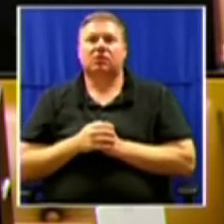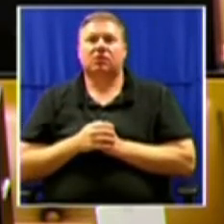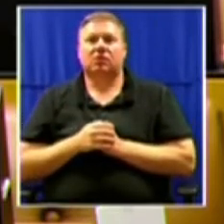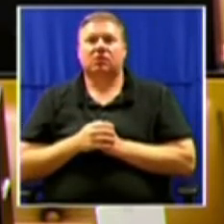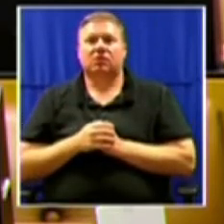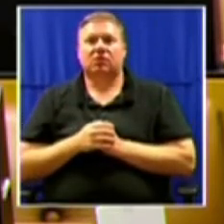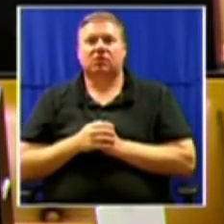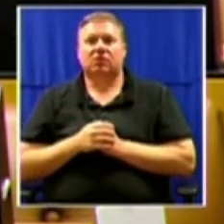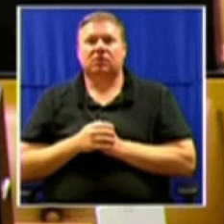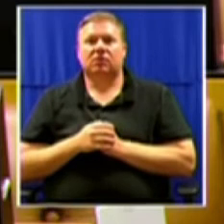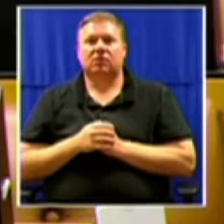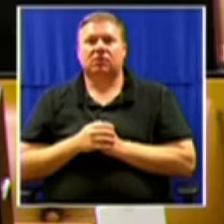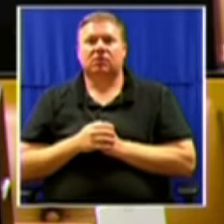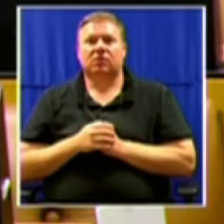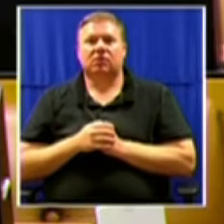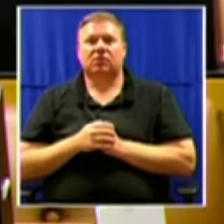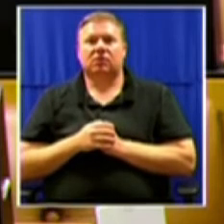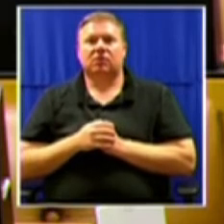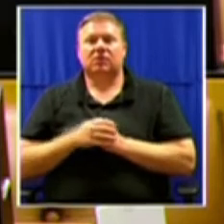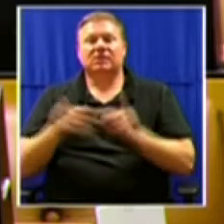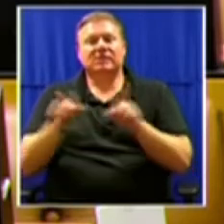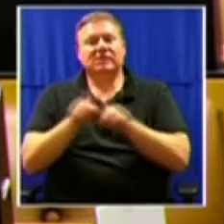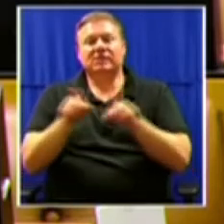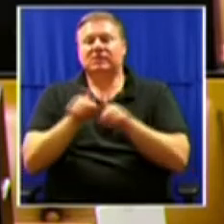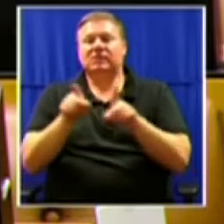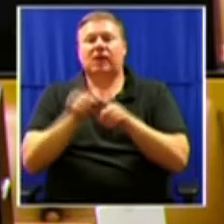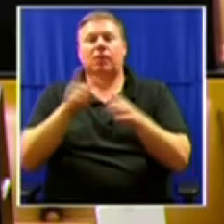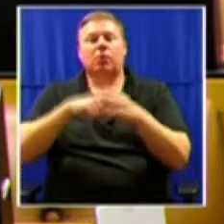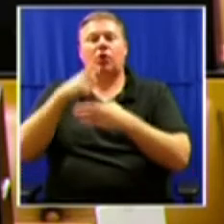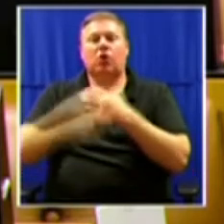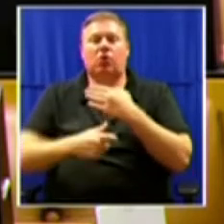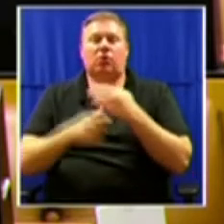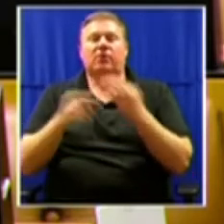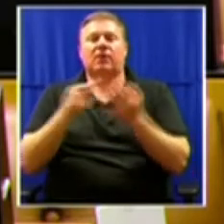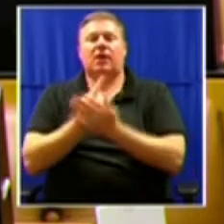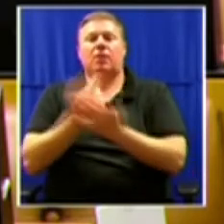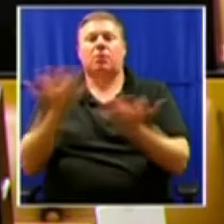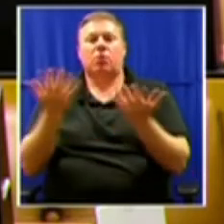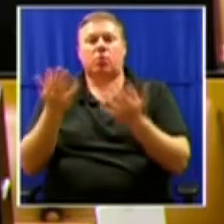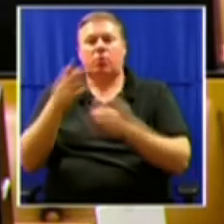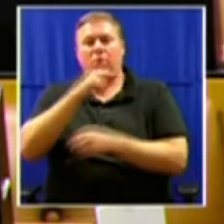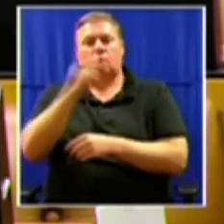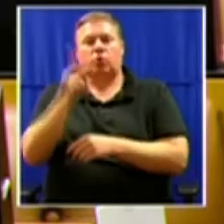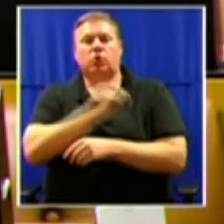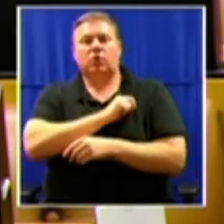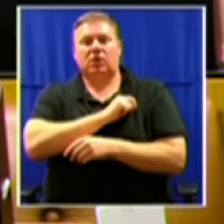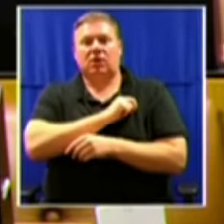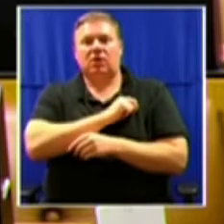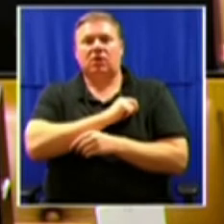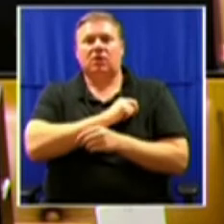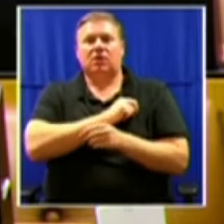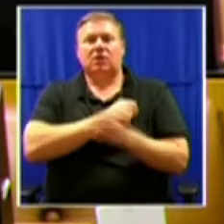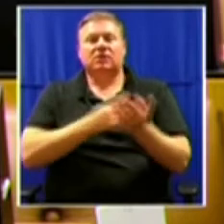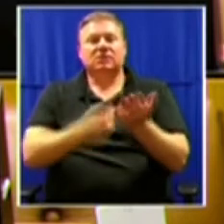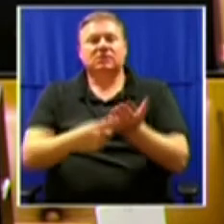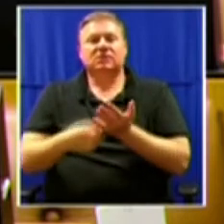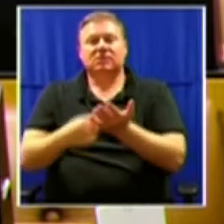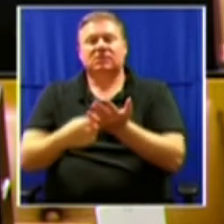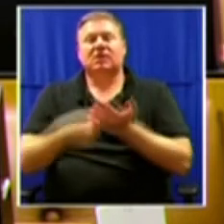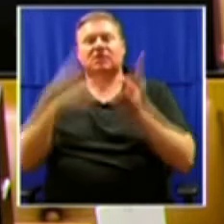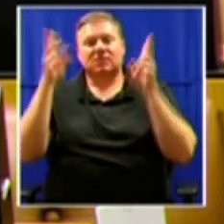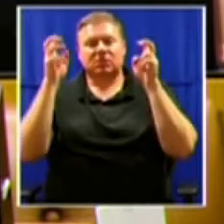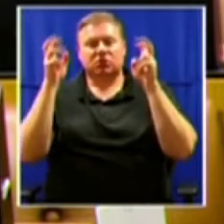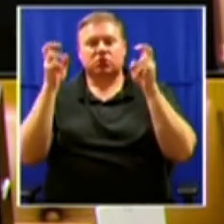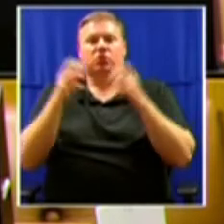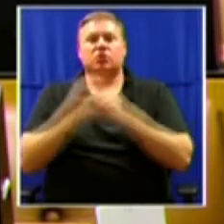held in Northern KwaZulu-Natal with the South African Police Service and other state organs to address matters of concern to the community.